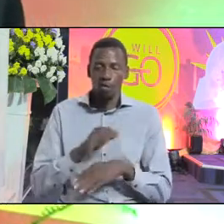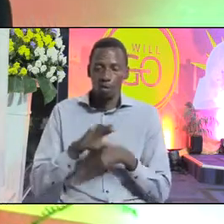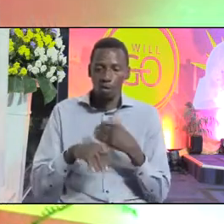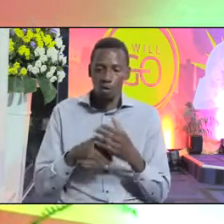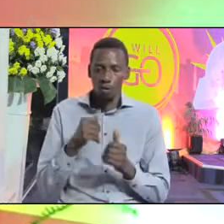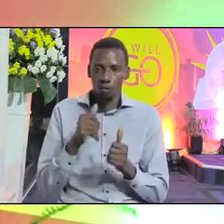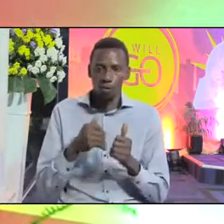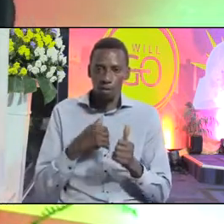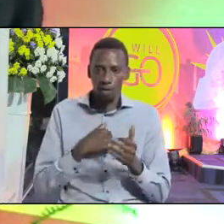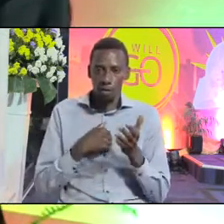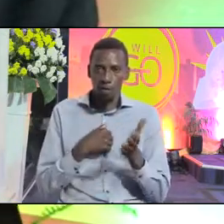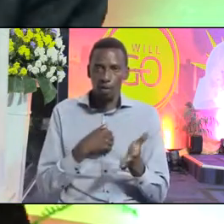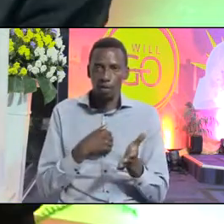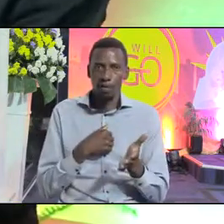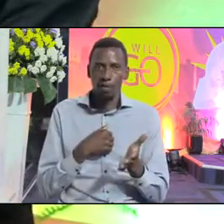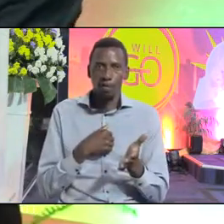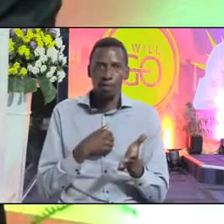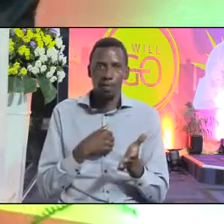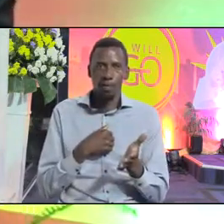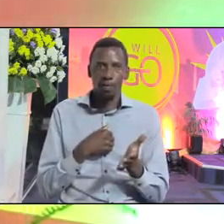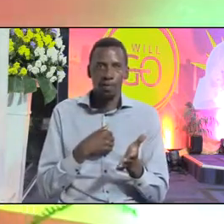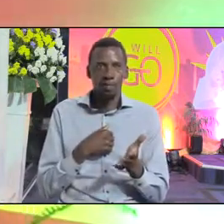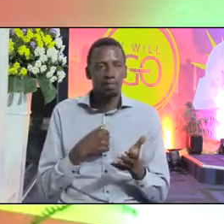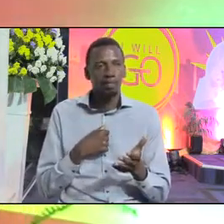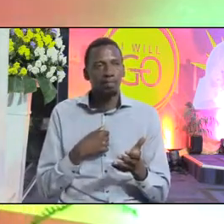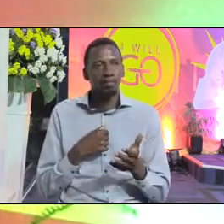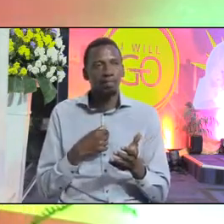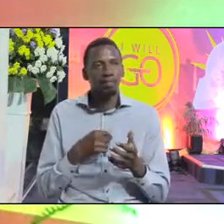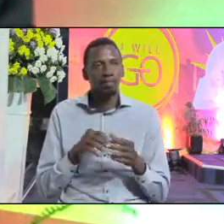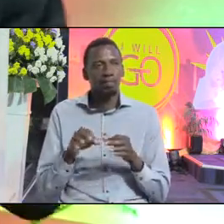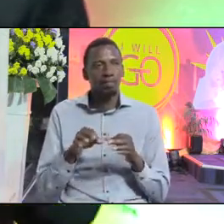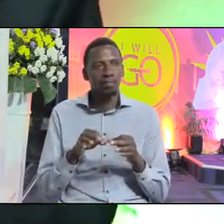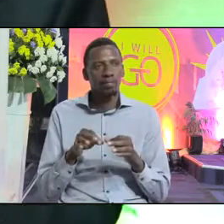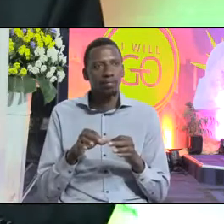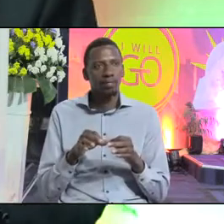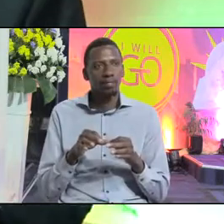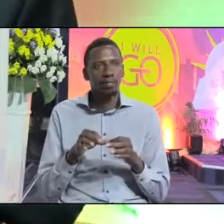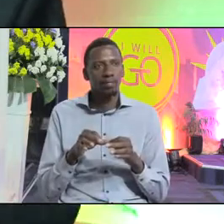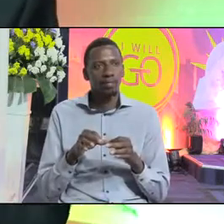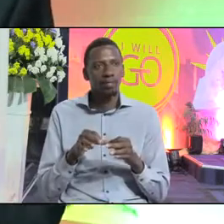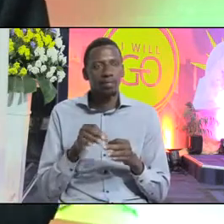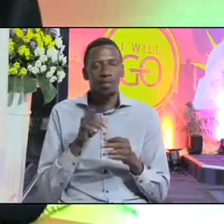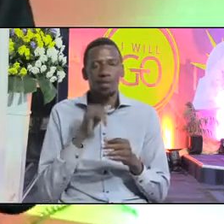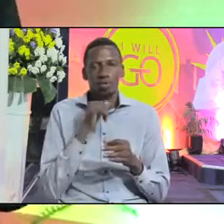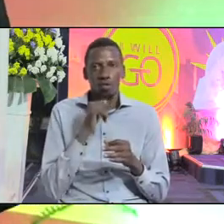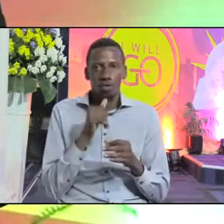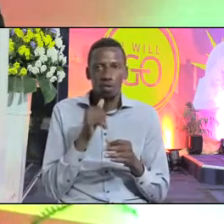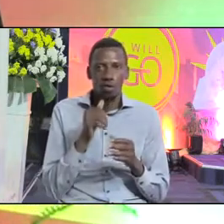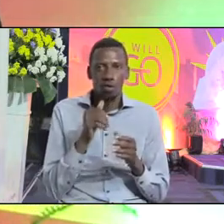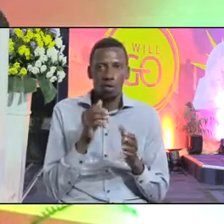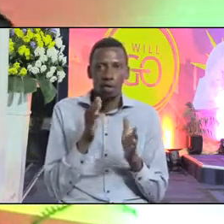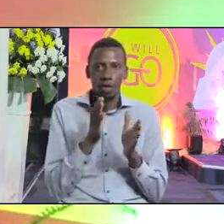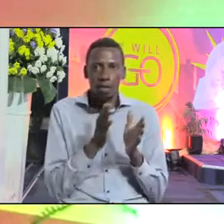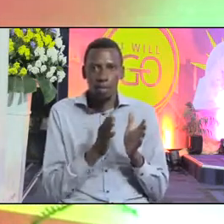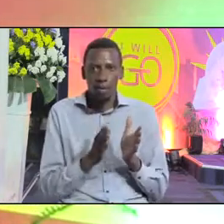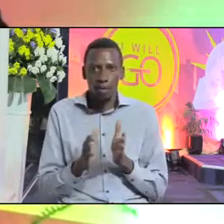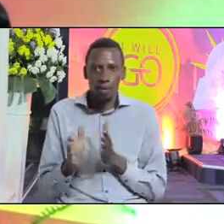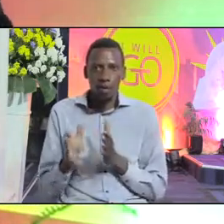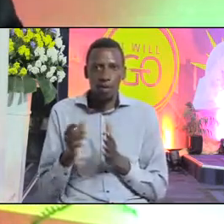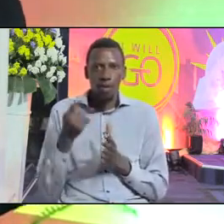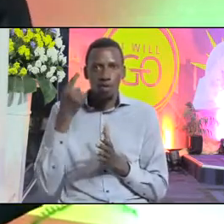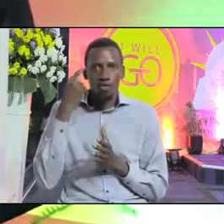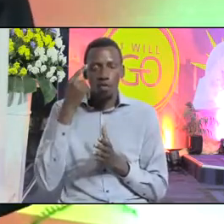not, how can I put this without being misunderstood, was not intended or designed for